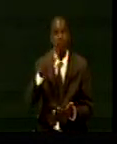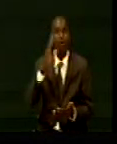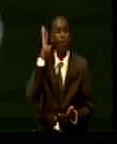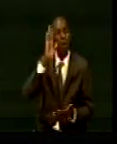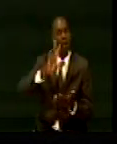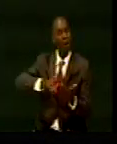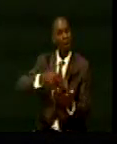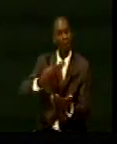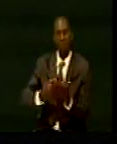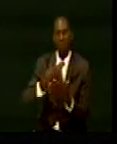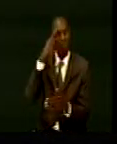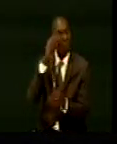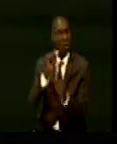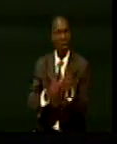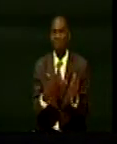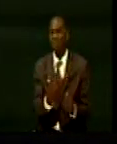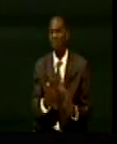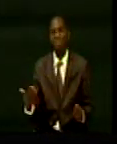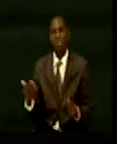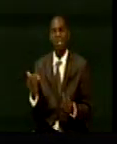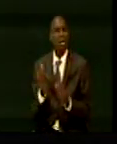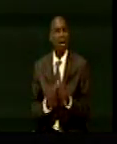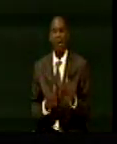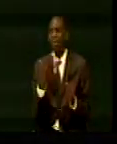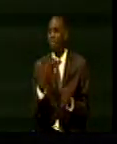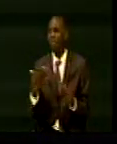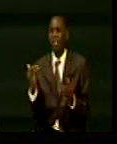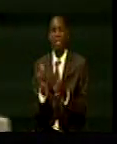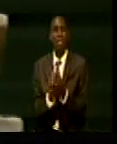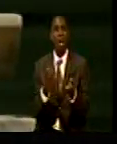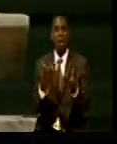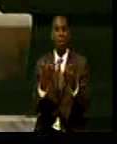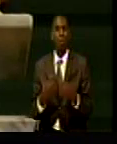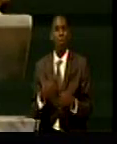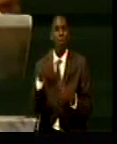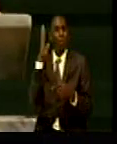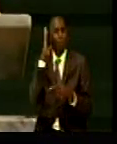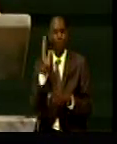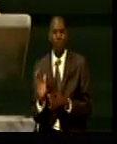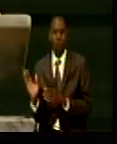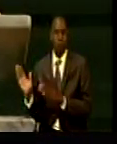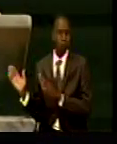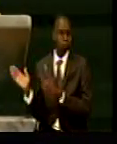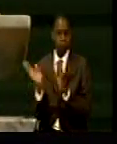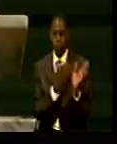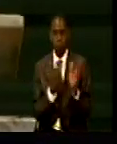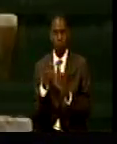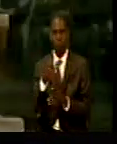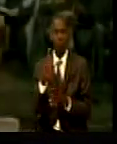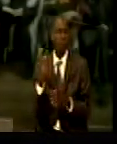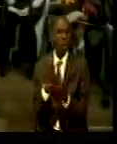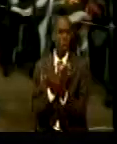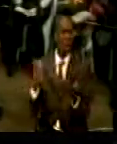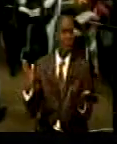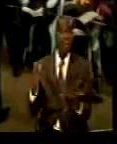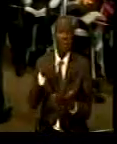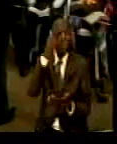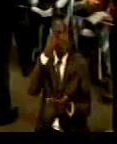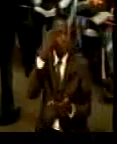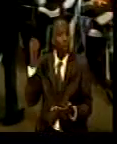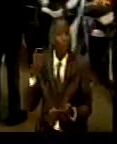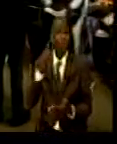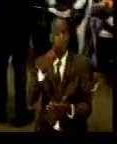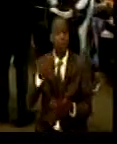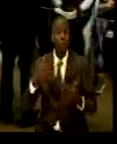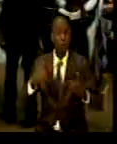Every dick and hurry that comes will impose upon you, because you are not made of the person that